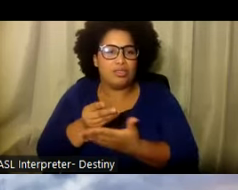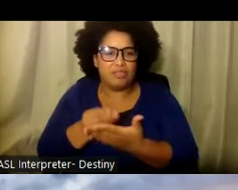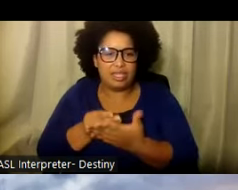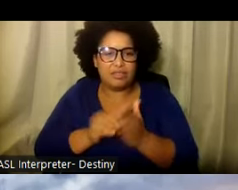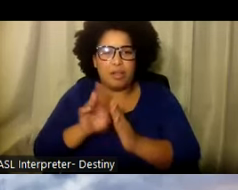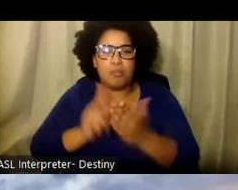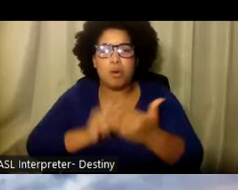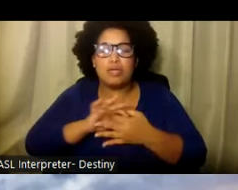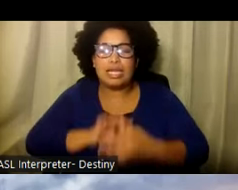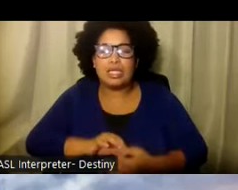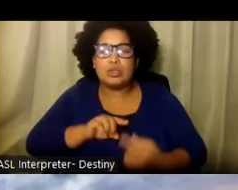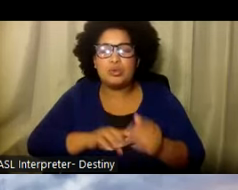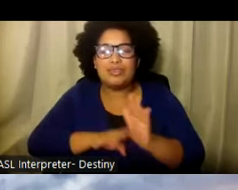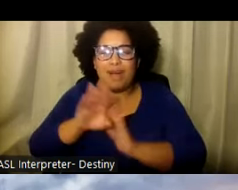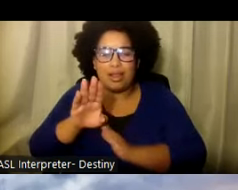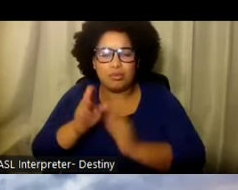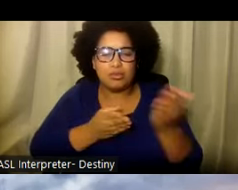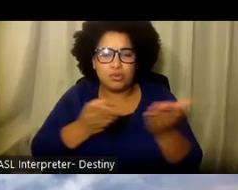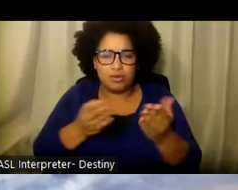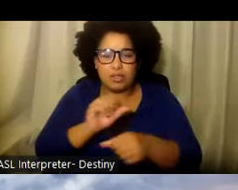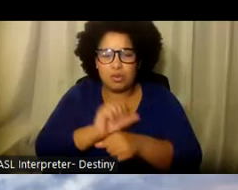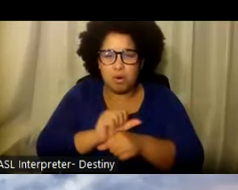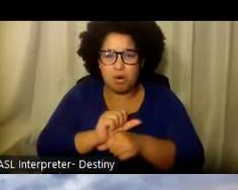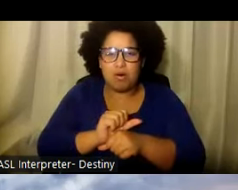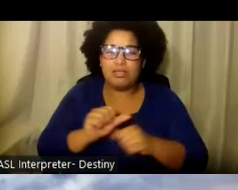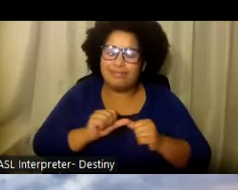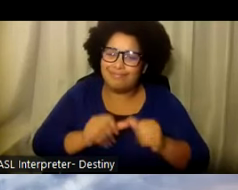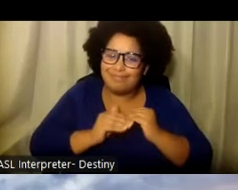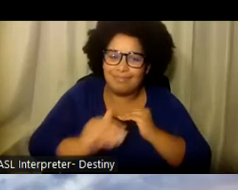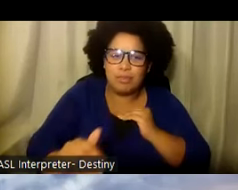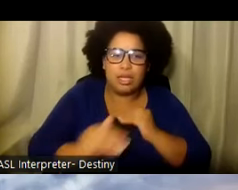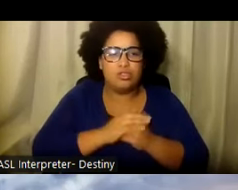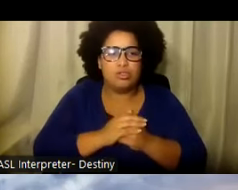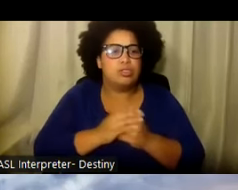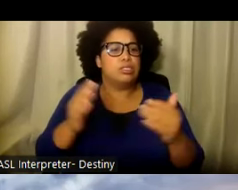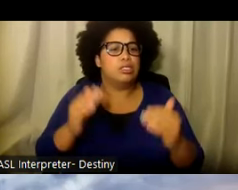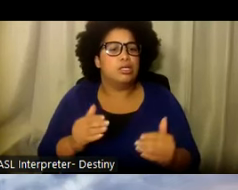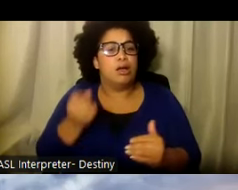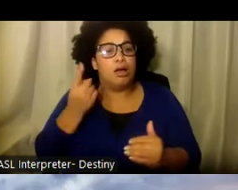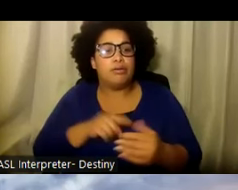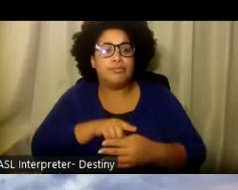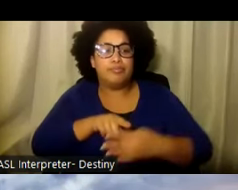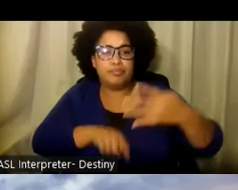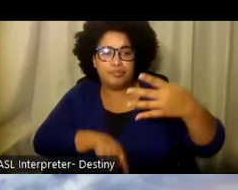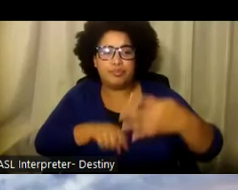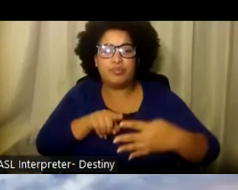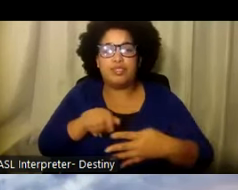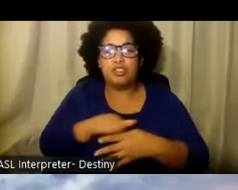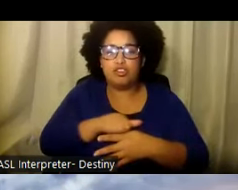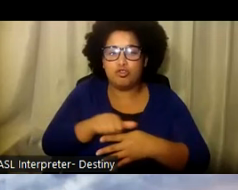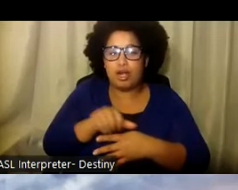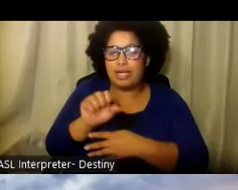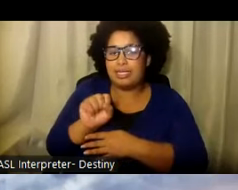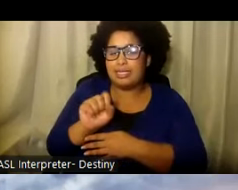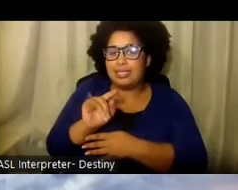relating to developmental services workforce stabilization, namely the DSP training stipend